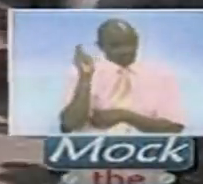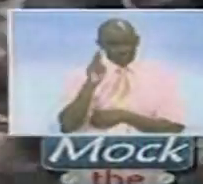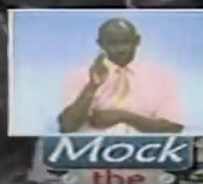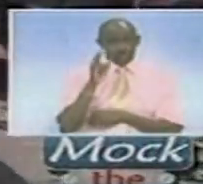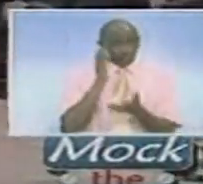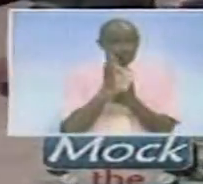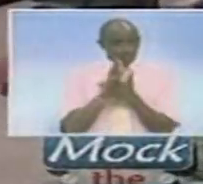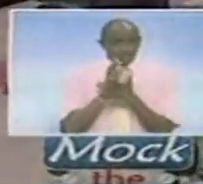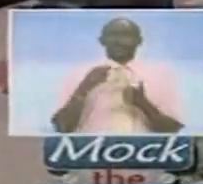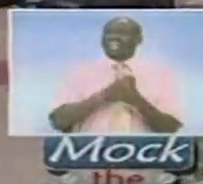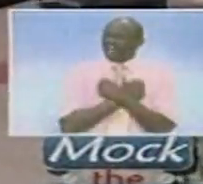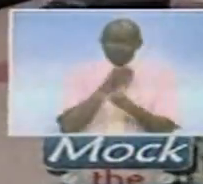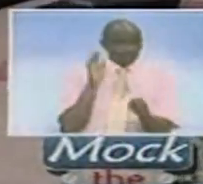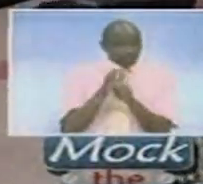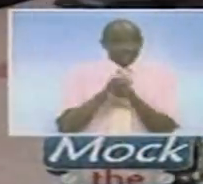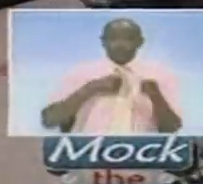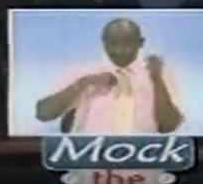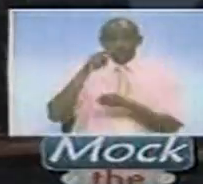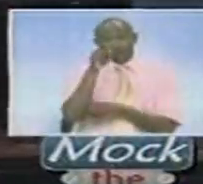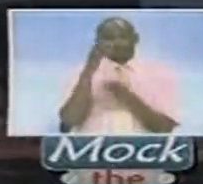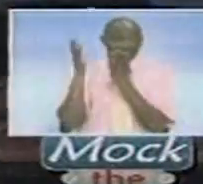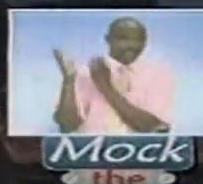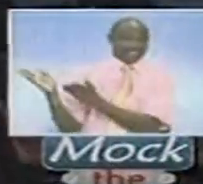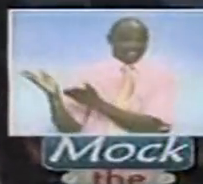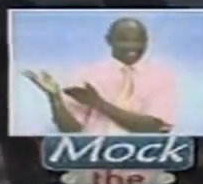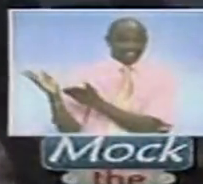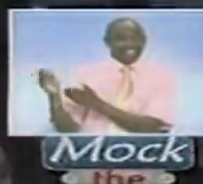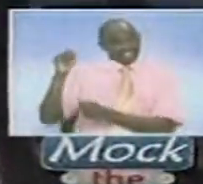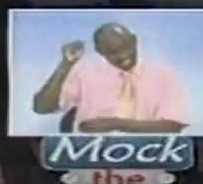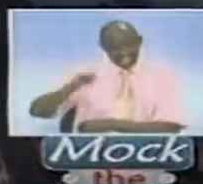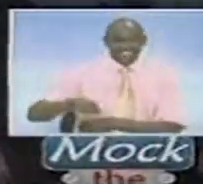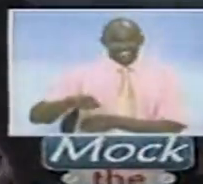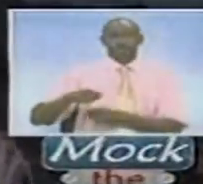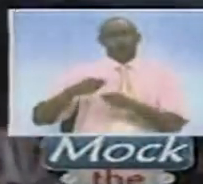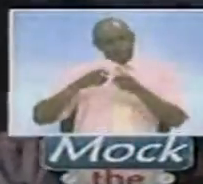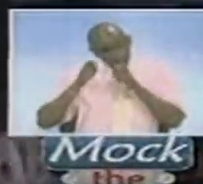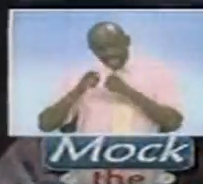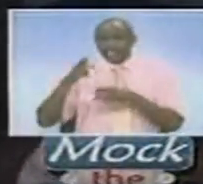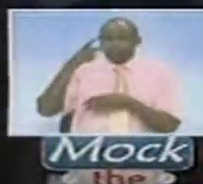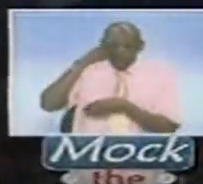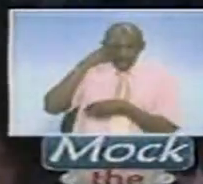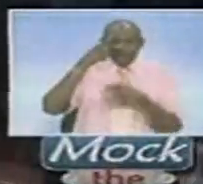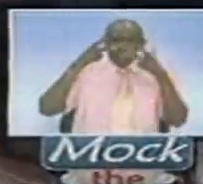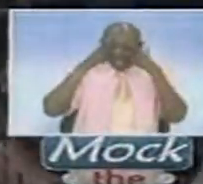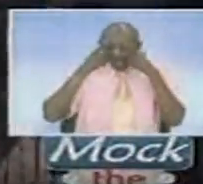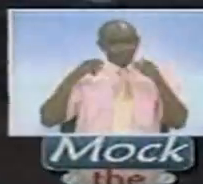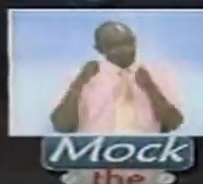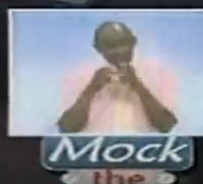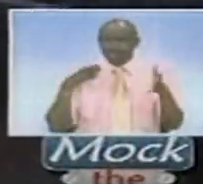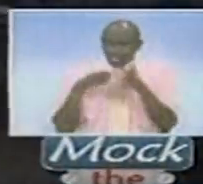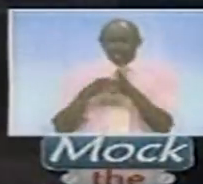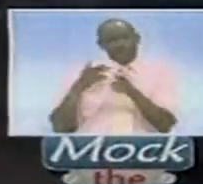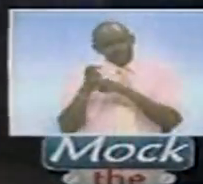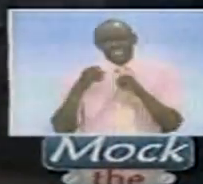fact, we love him so much, we bought him this. Yes, a bulletproof, bombproof, deathproof, Al-Qaeda-proof,